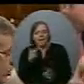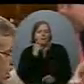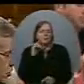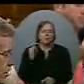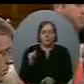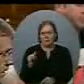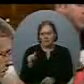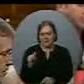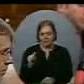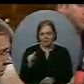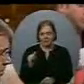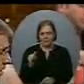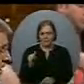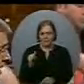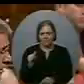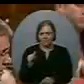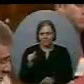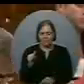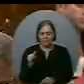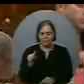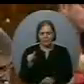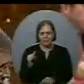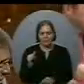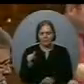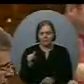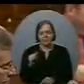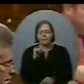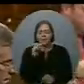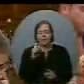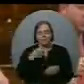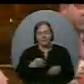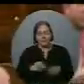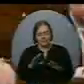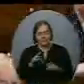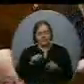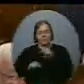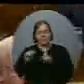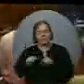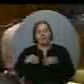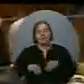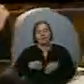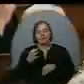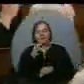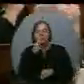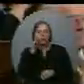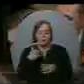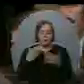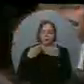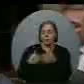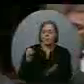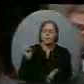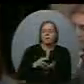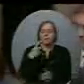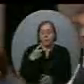plan long-term to get this community out of this disgraceful level of poverty? The Honourable Minister of Aboriginal Affairs.